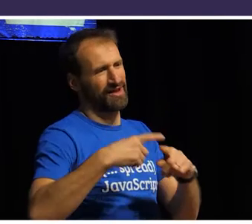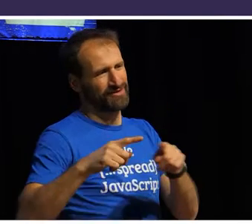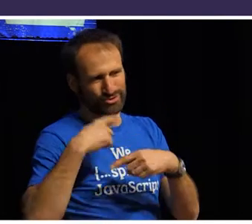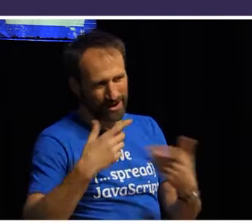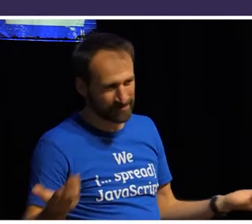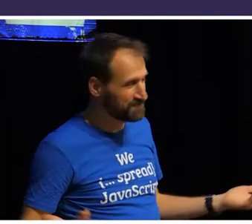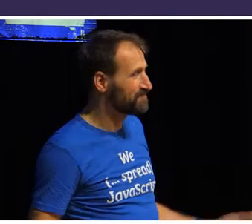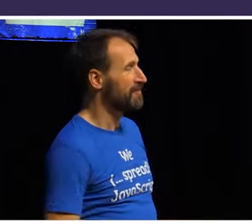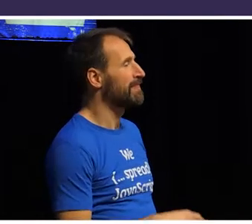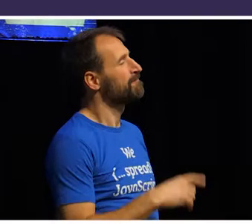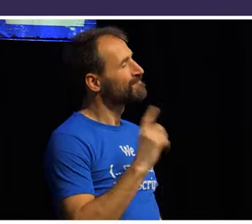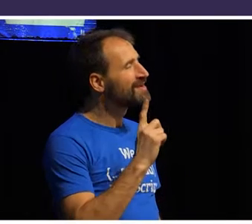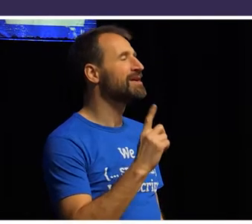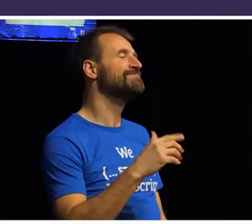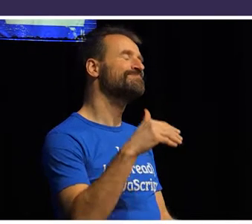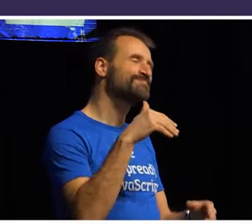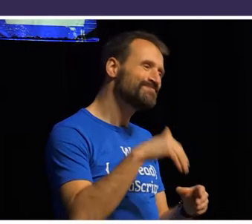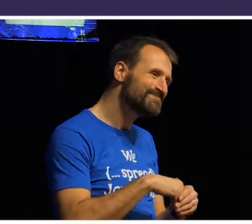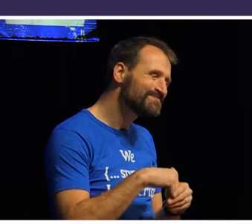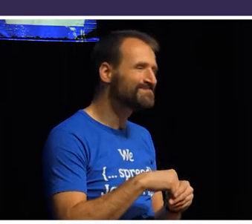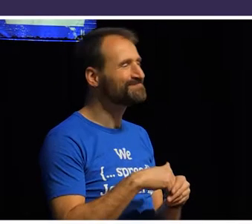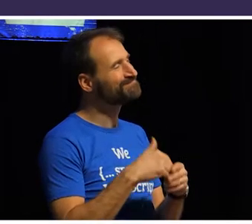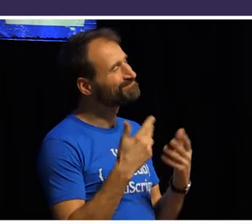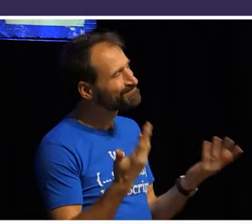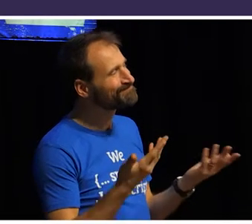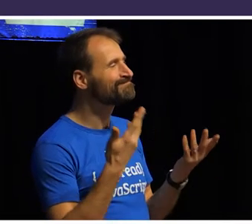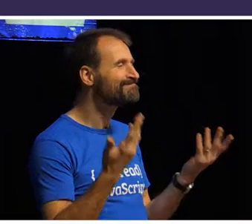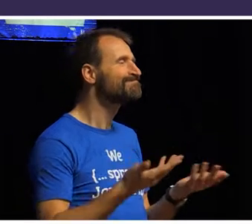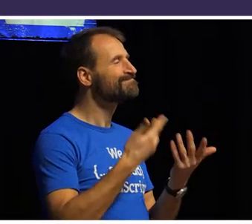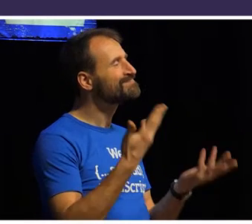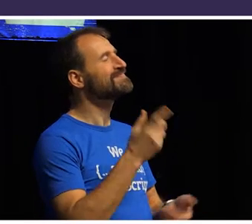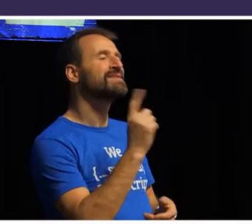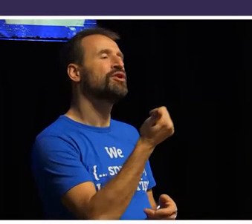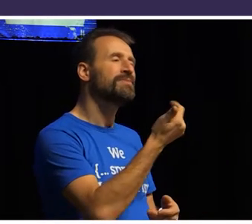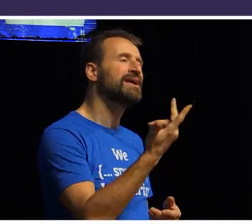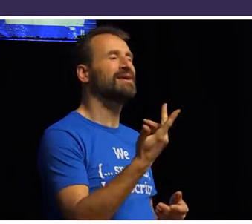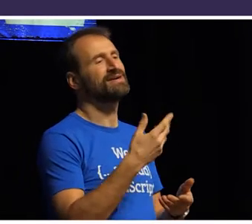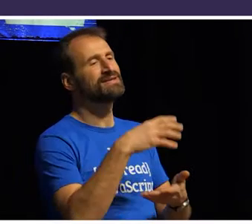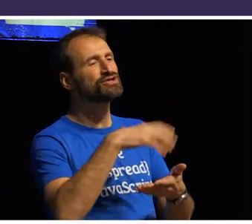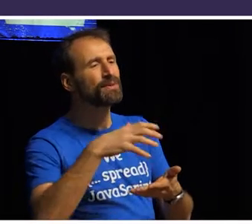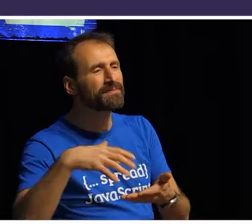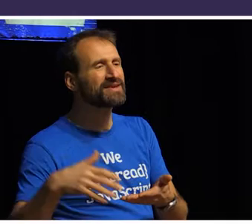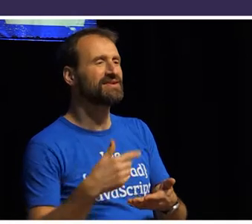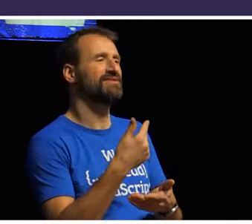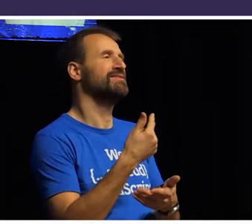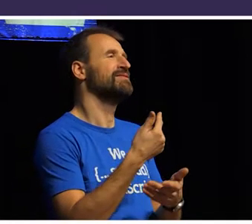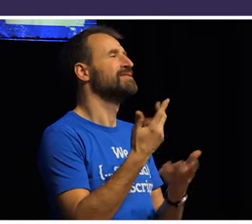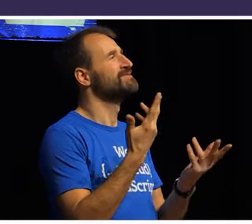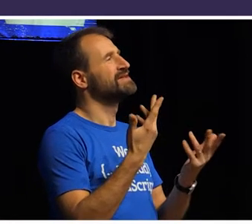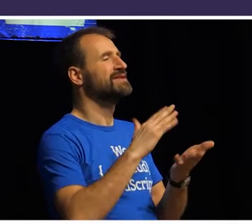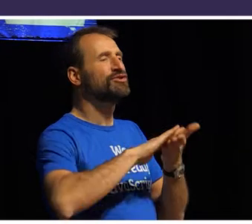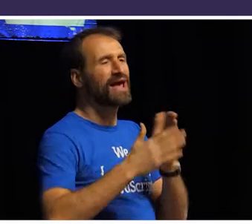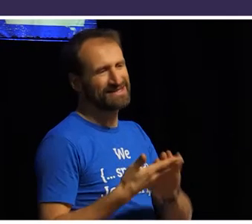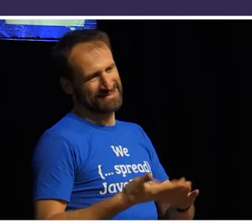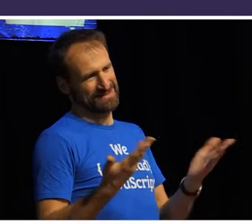of goodness in it and all sorts of core javascript rates some are just sort of scripting traits and some are specific to JavaScript around you know built-in memory